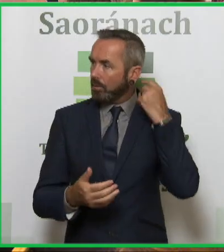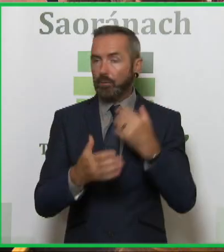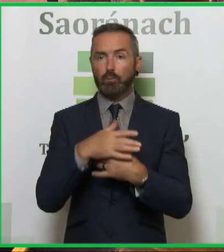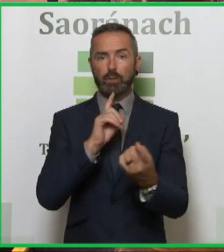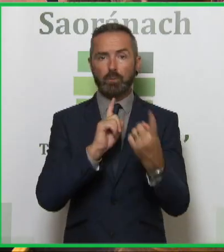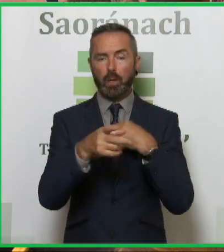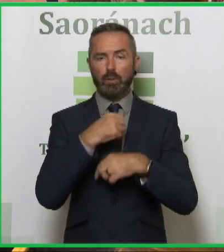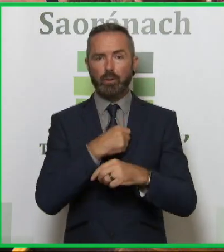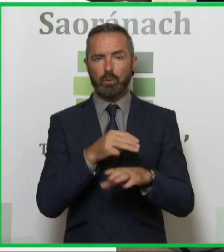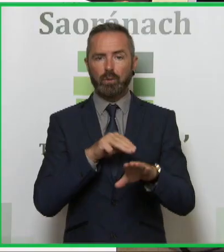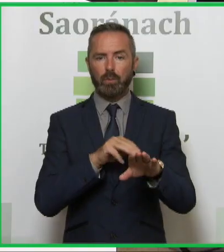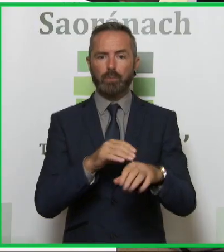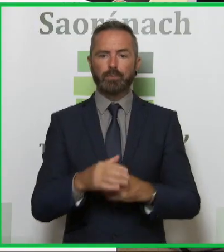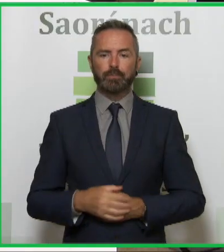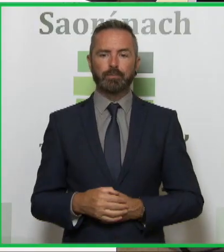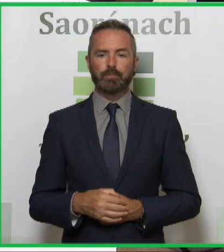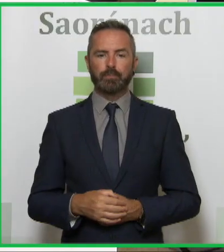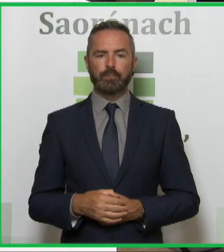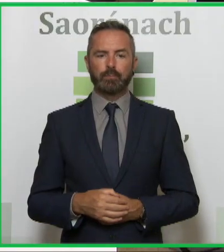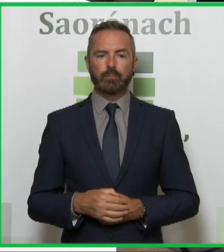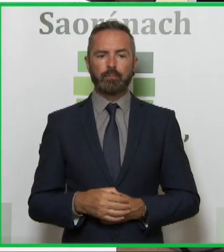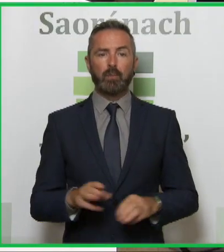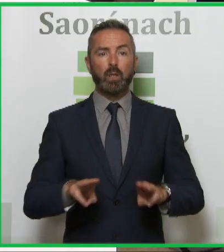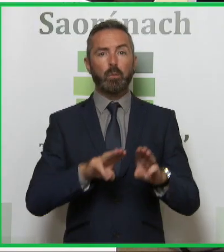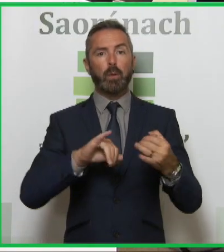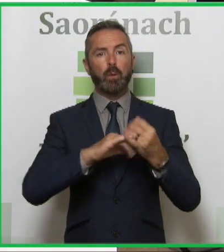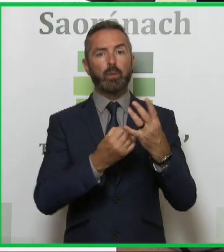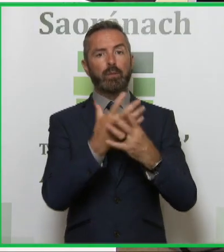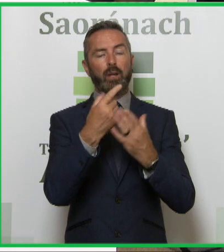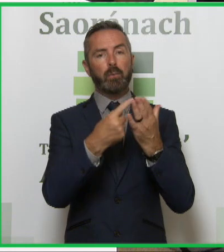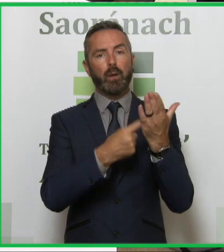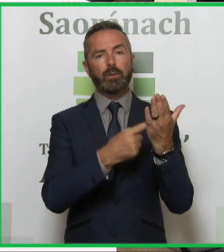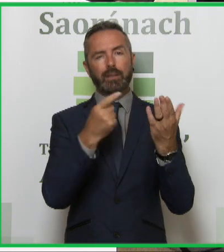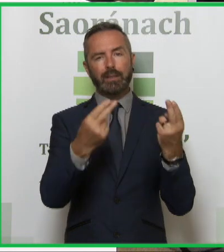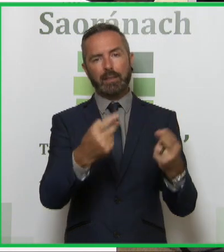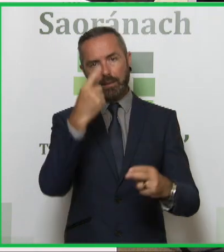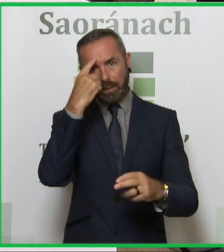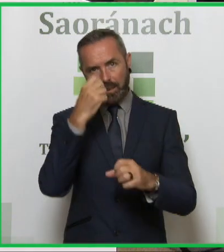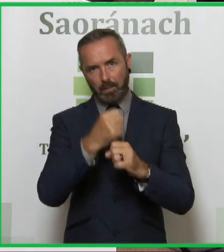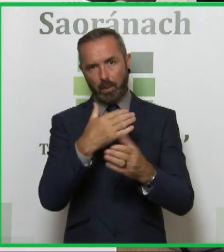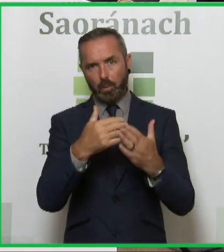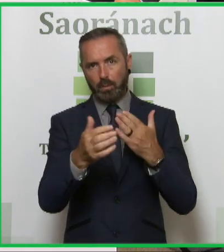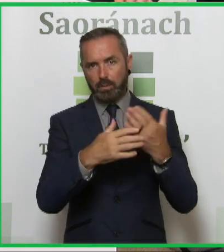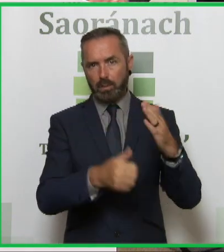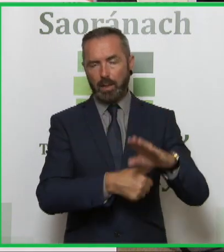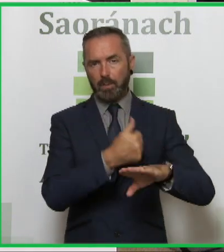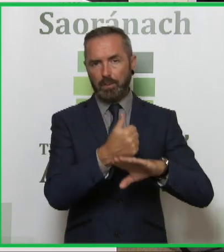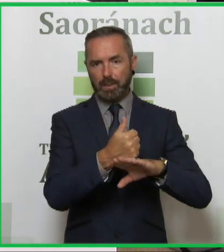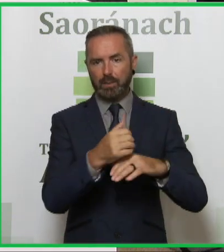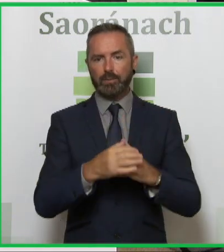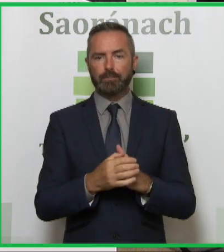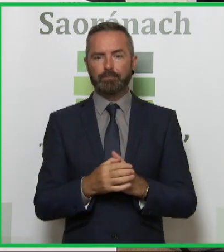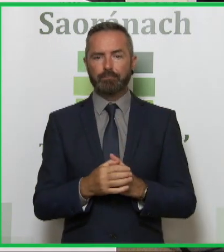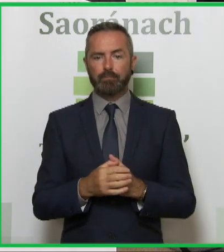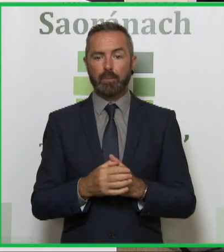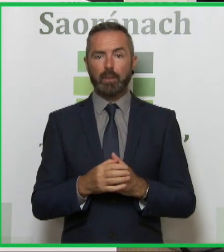responding to it. And policymakers have to think about implementation as well. At every